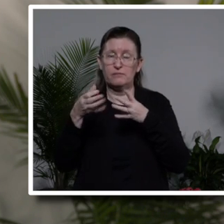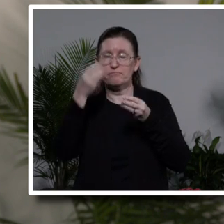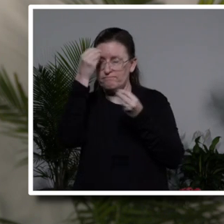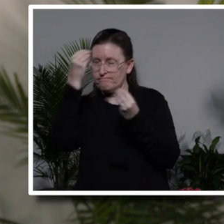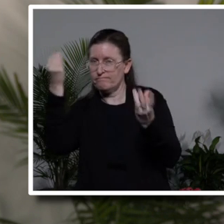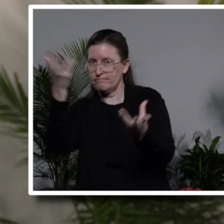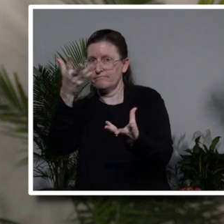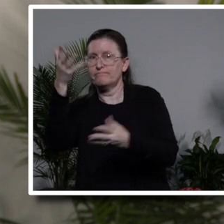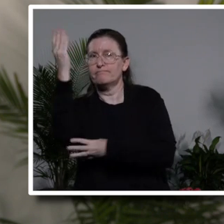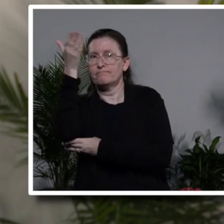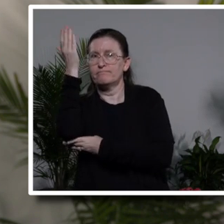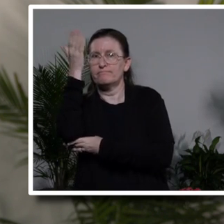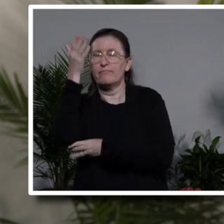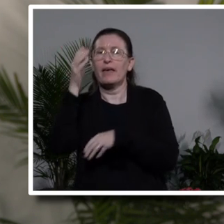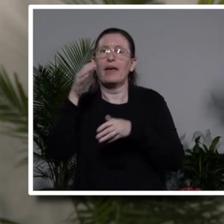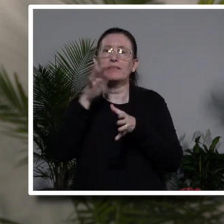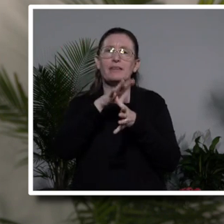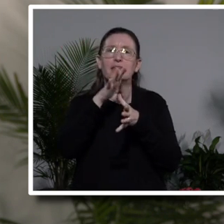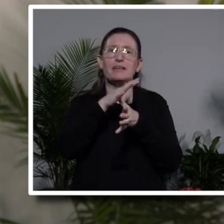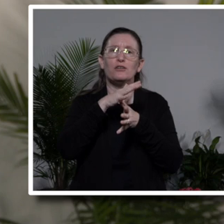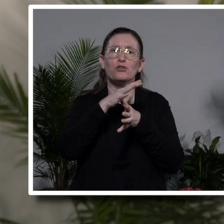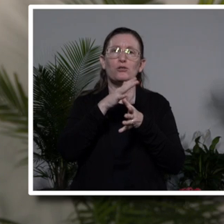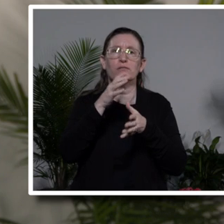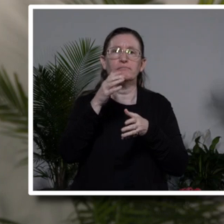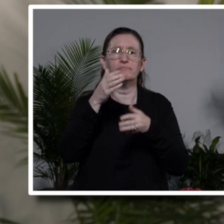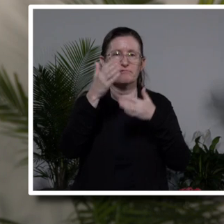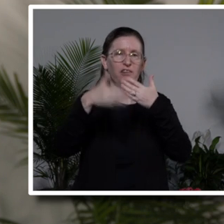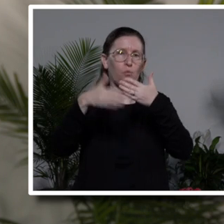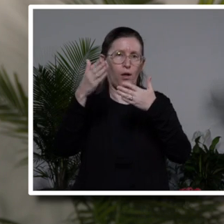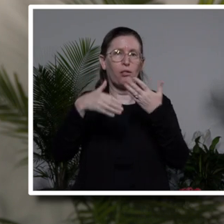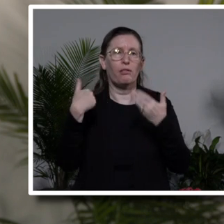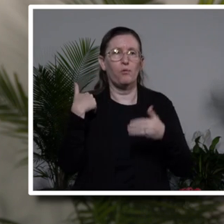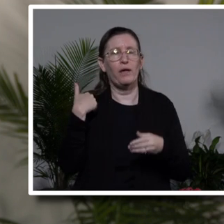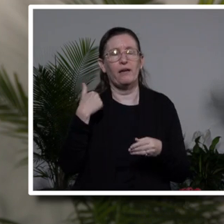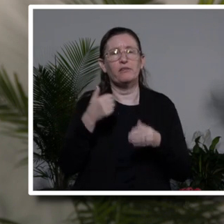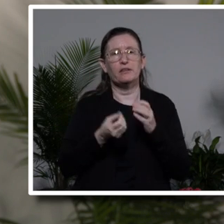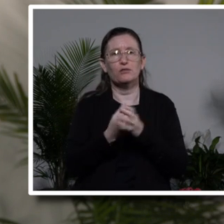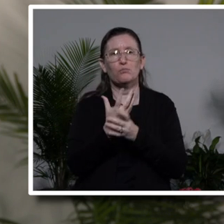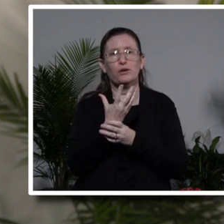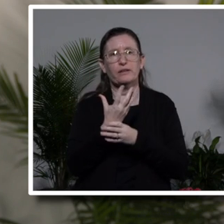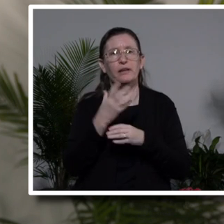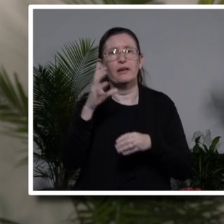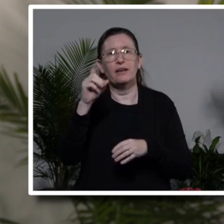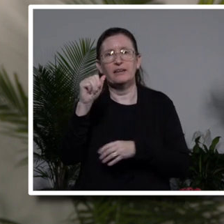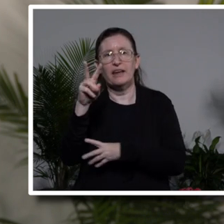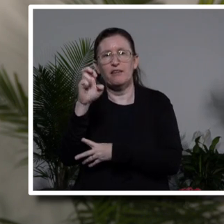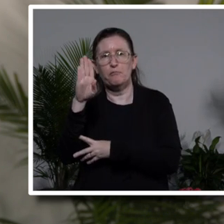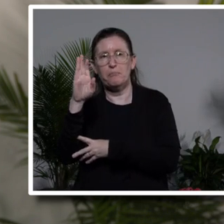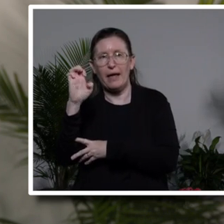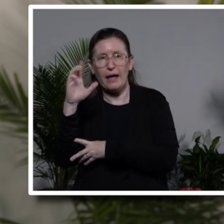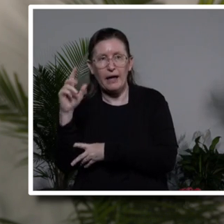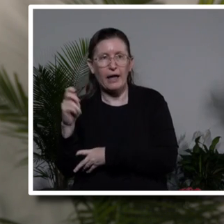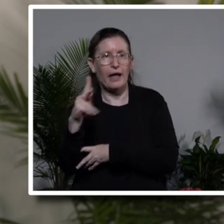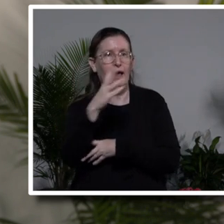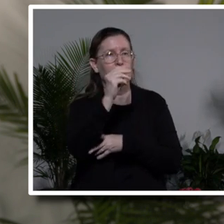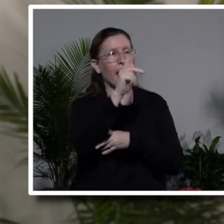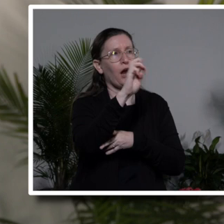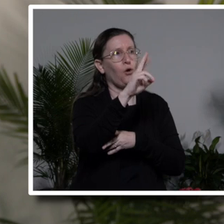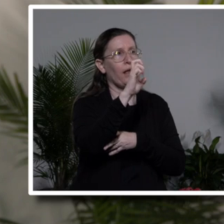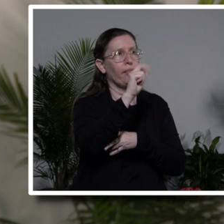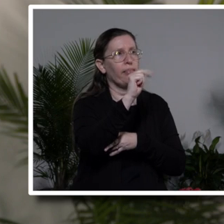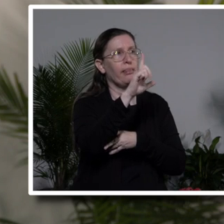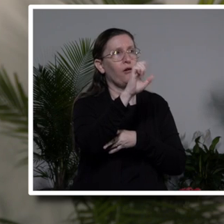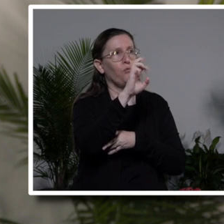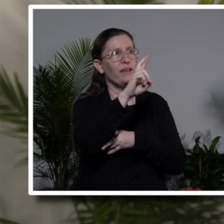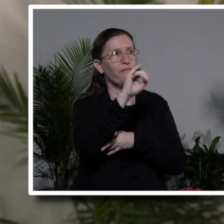wisdom at our senior farewell that we normally have in the spring, Dave Beck and Karen Lefevre. Two faculty members who were chosen